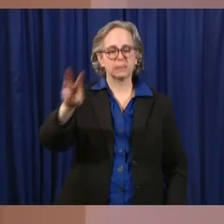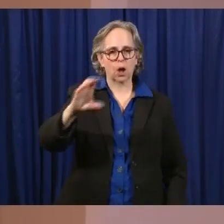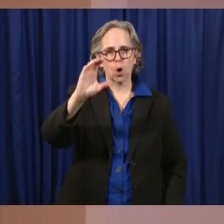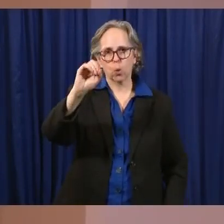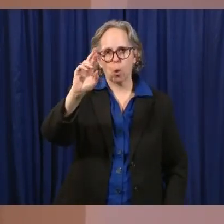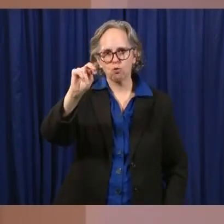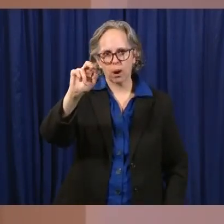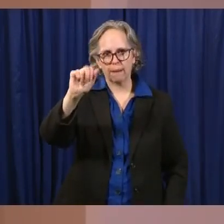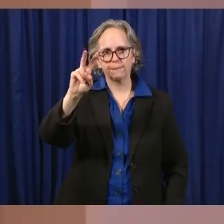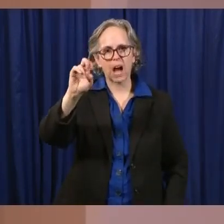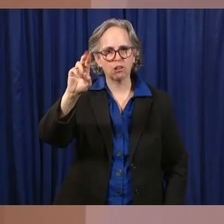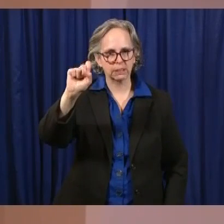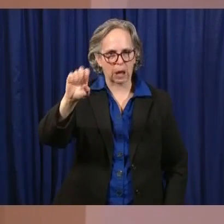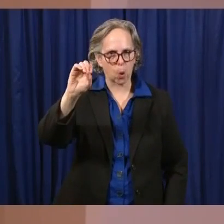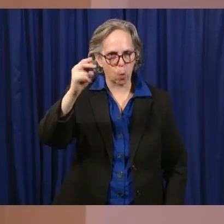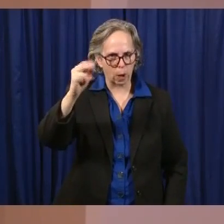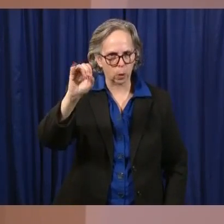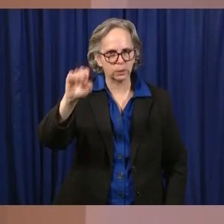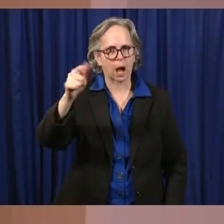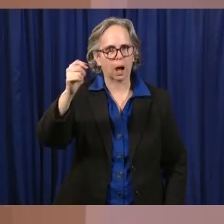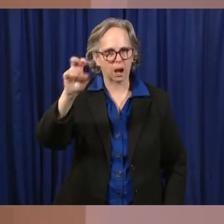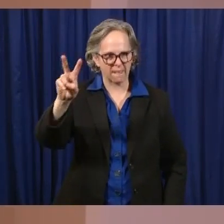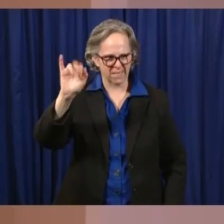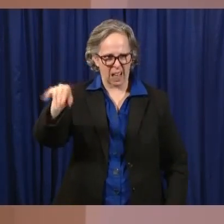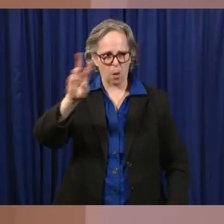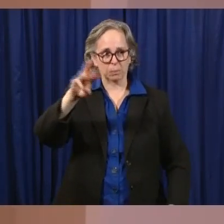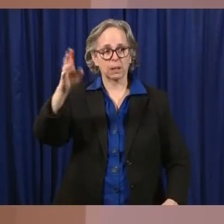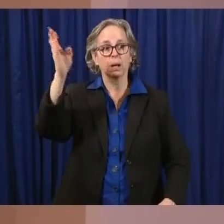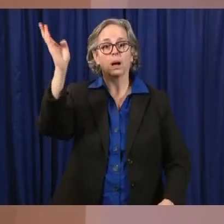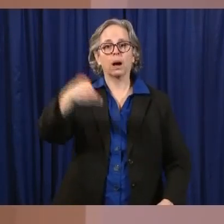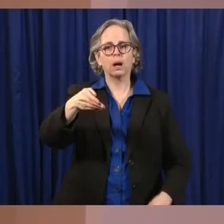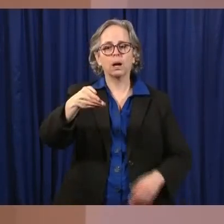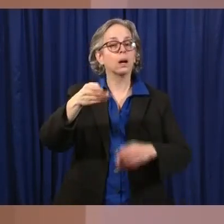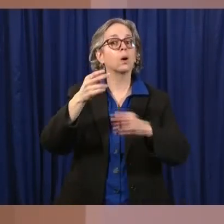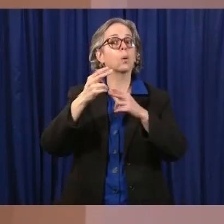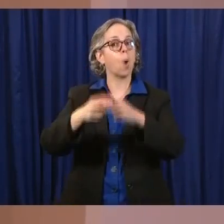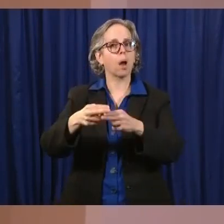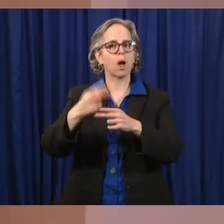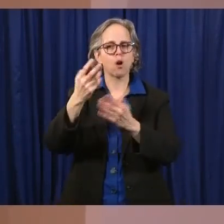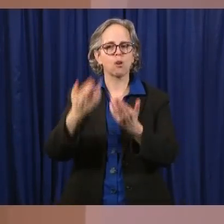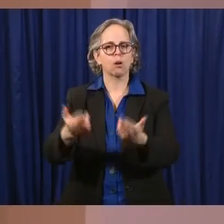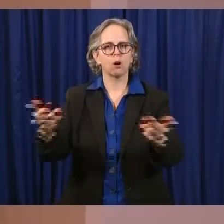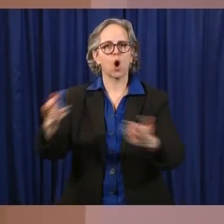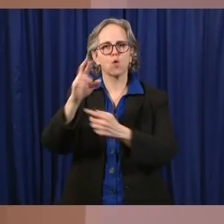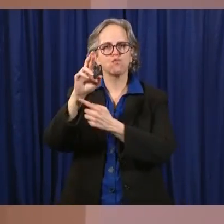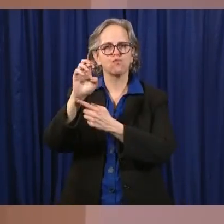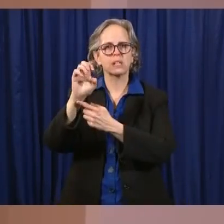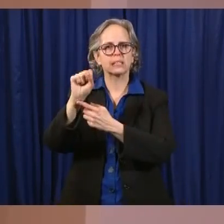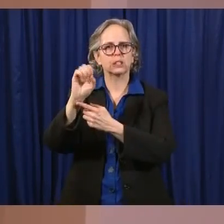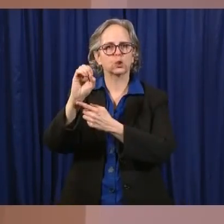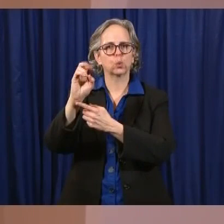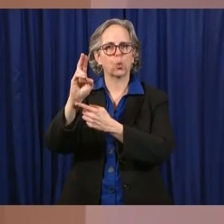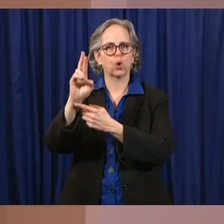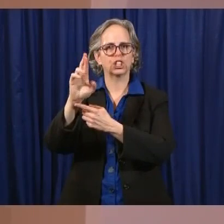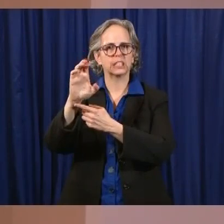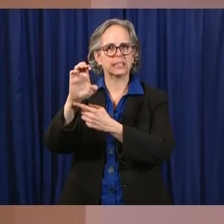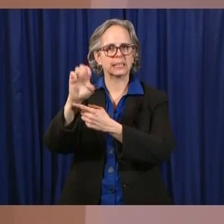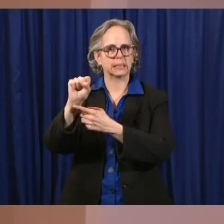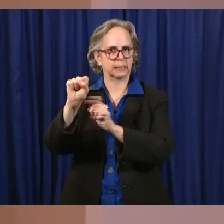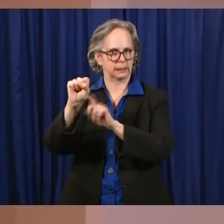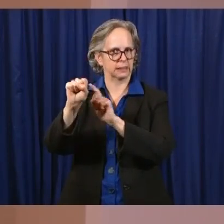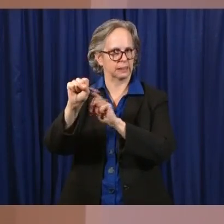coronavirus.ohio.gov, and it's under the Resources tab there. And you can find more information about it at that